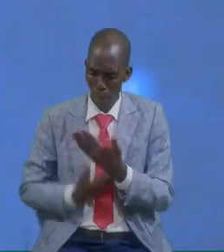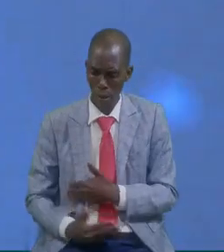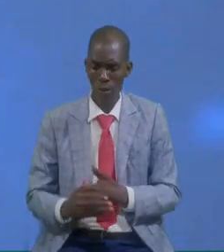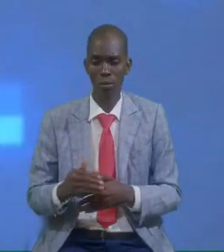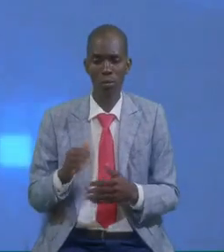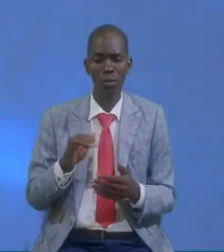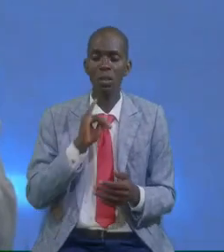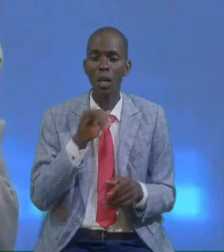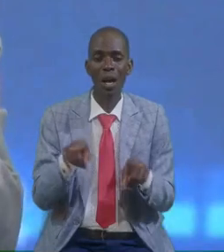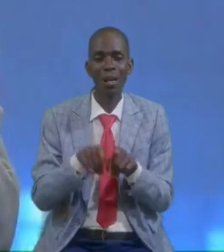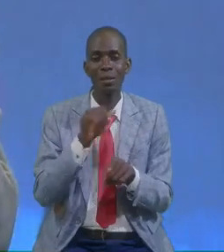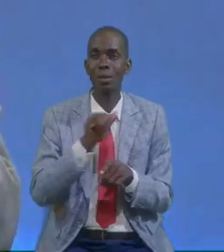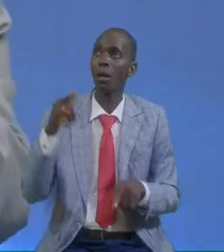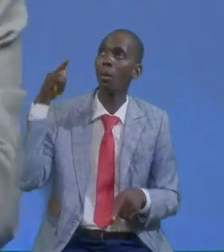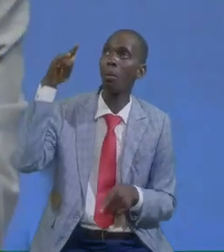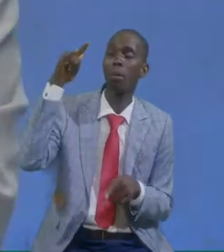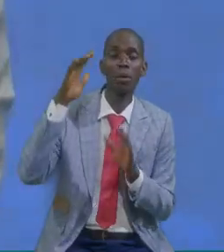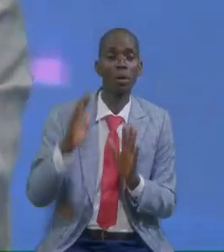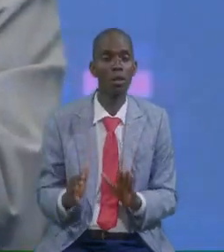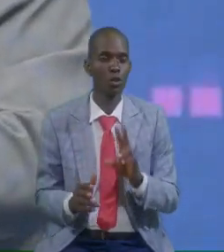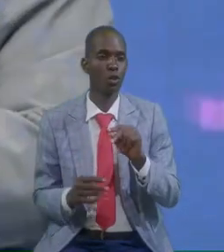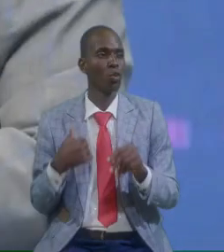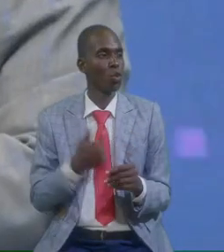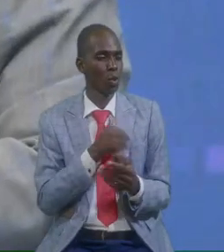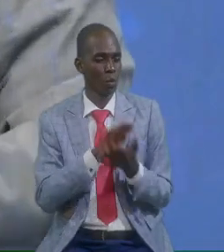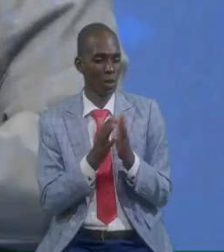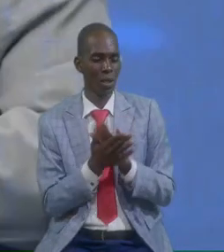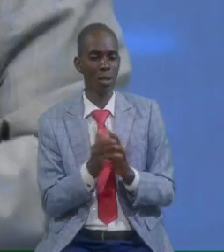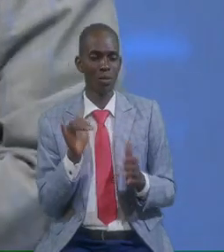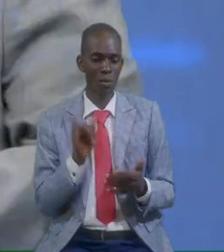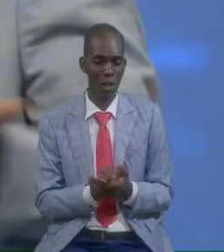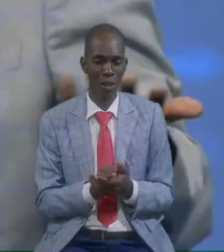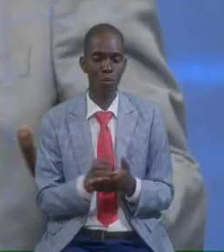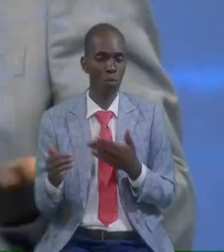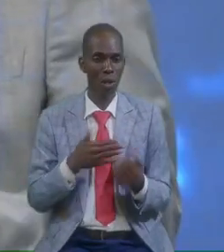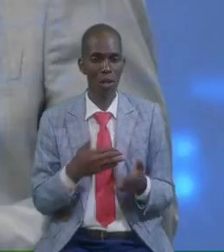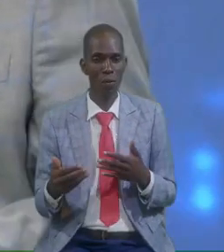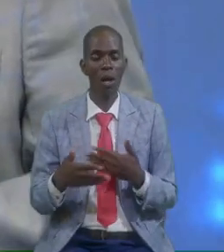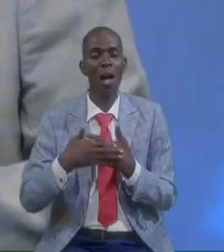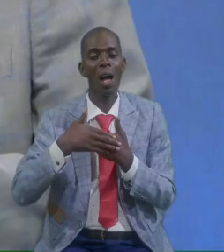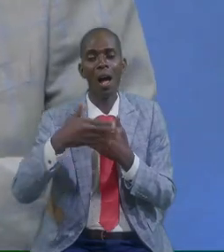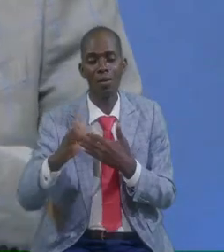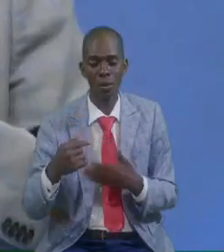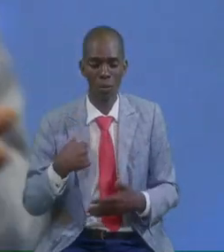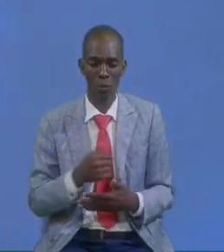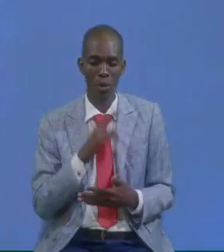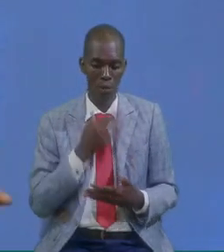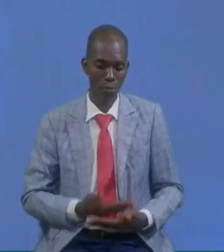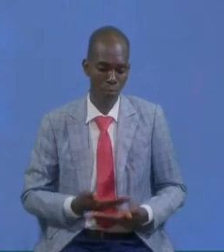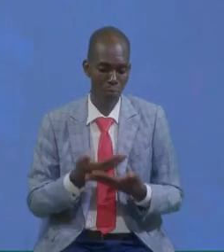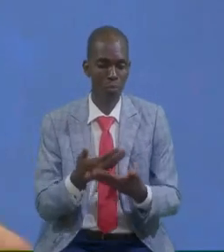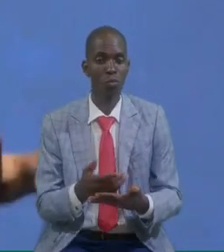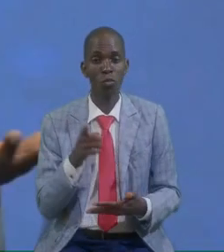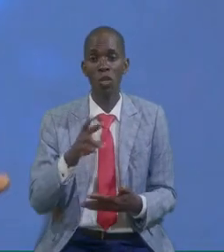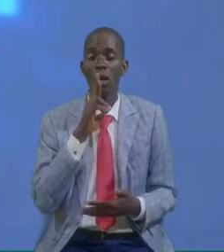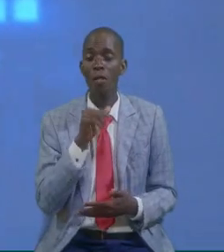become that after birth. And when you come, you are not born a Christian, but it